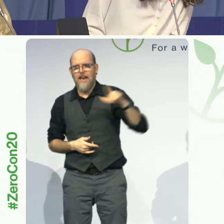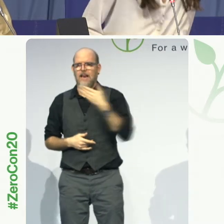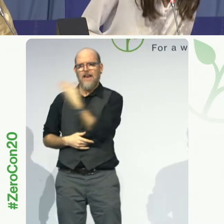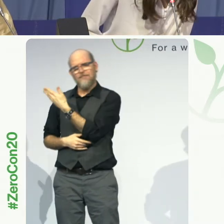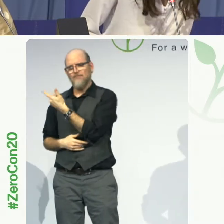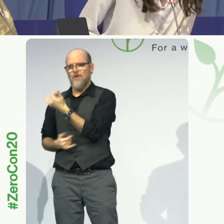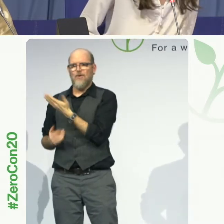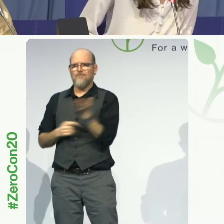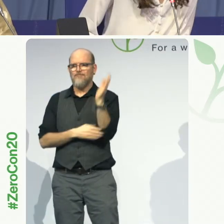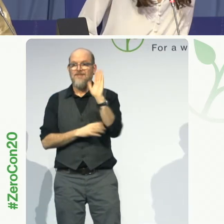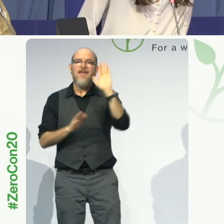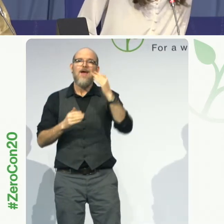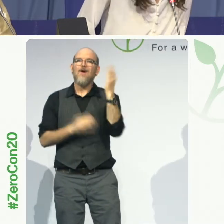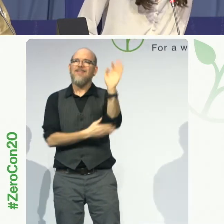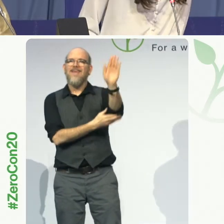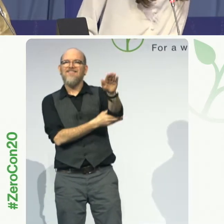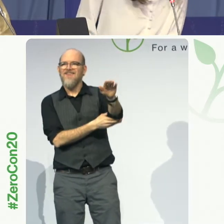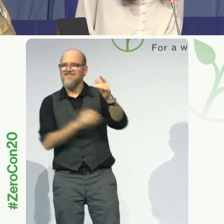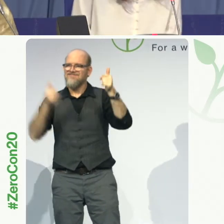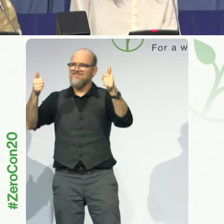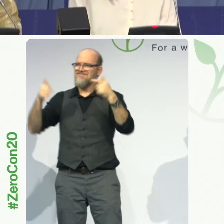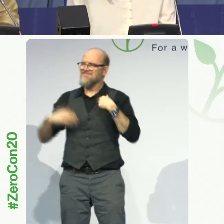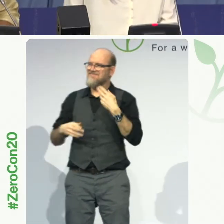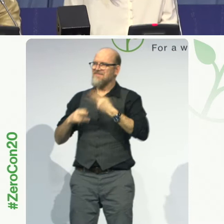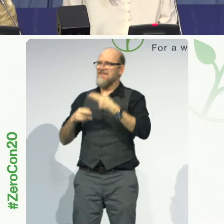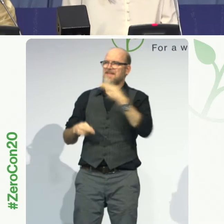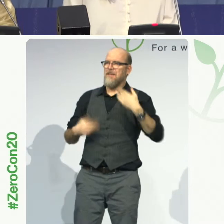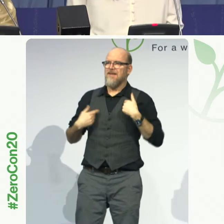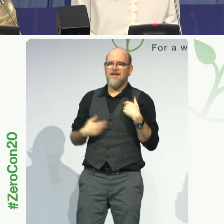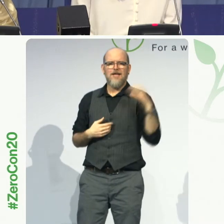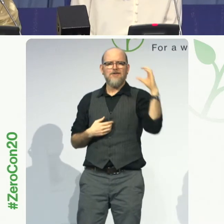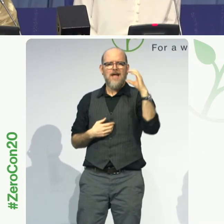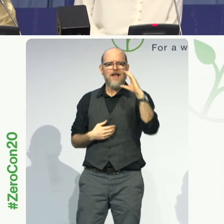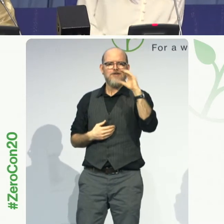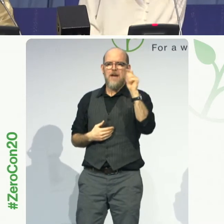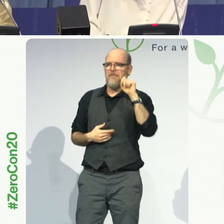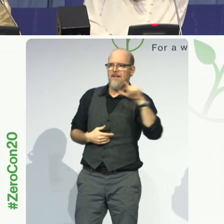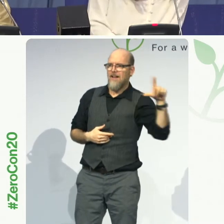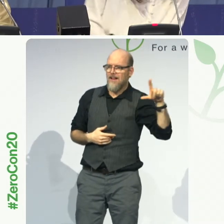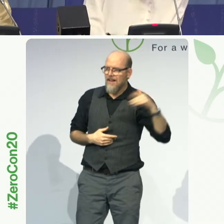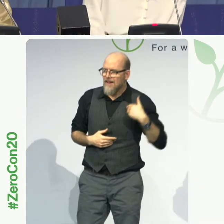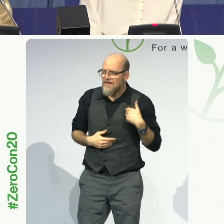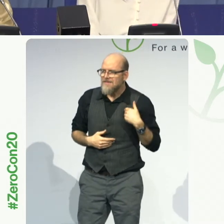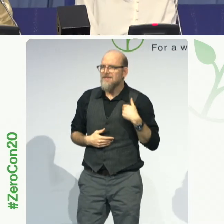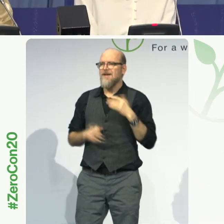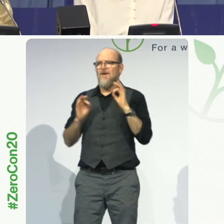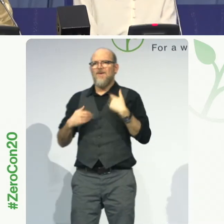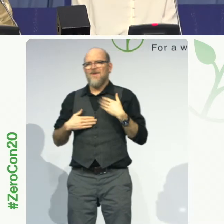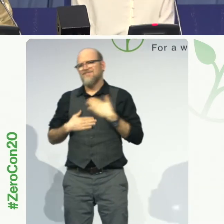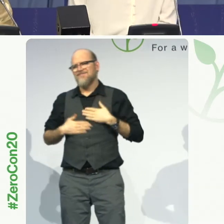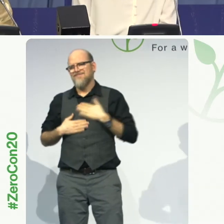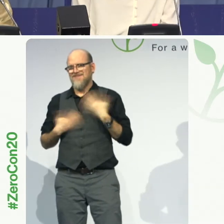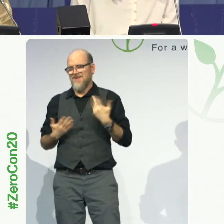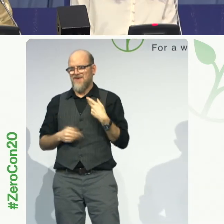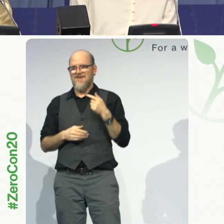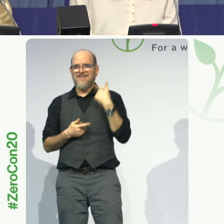Good afternoon. My name is Cailin Campbell, and I'm honored to be here today along with Francisco Sojuel, the Executive Director